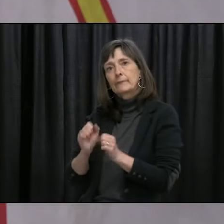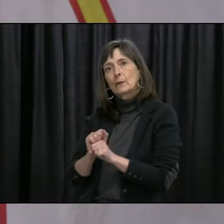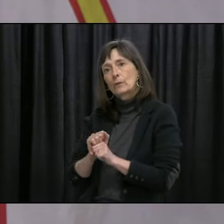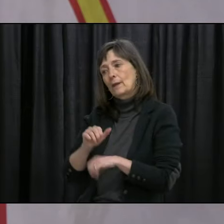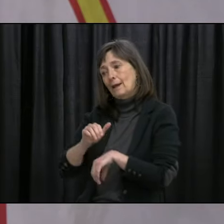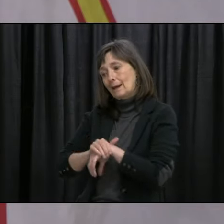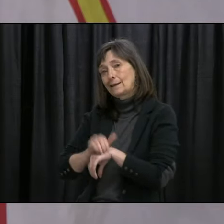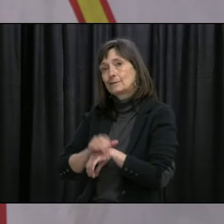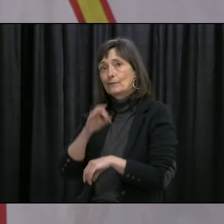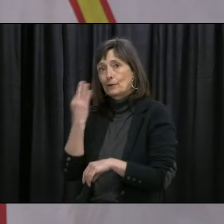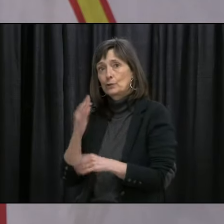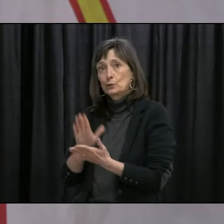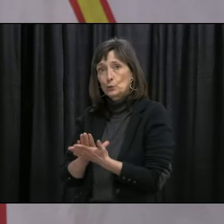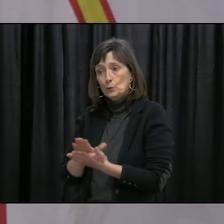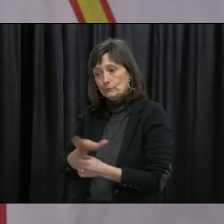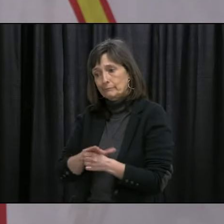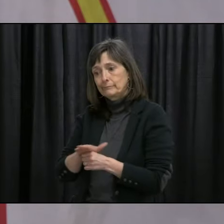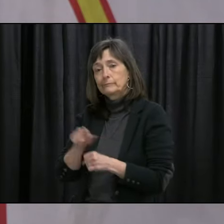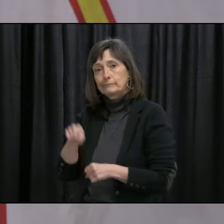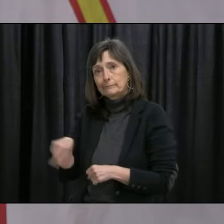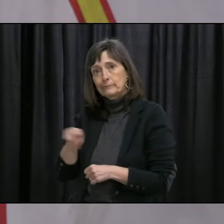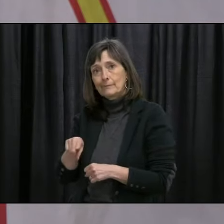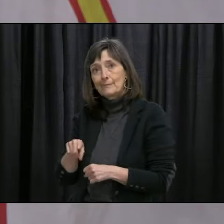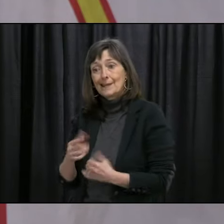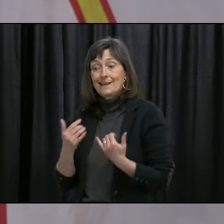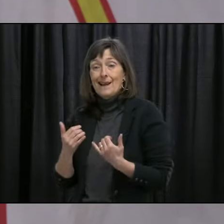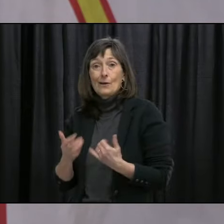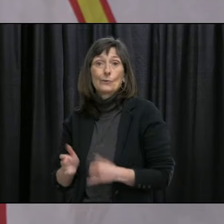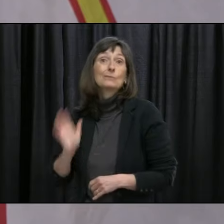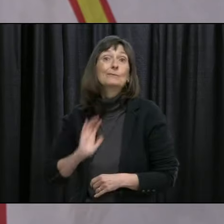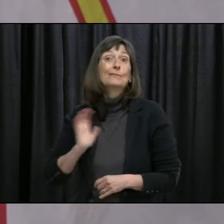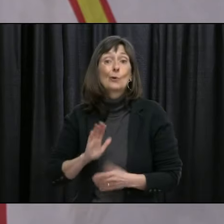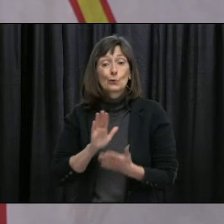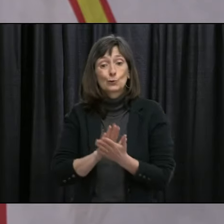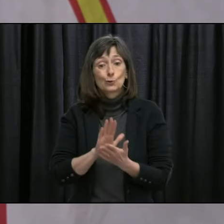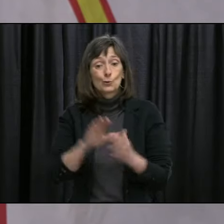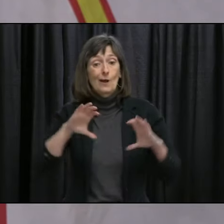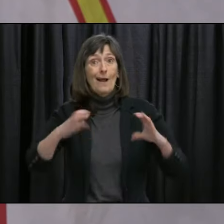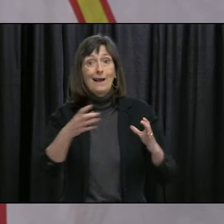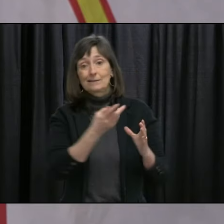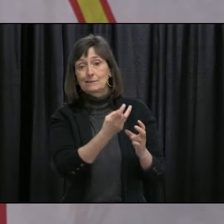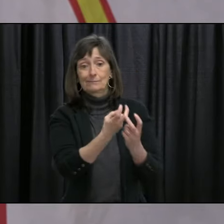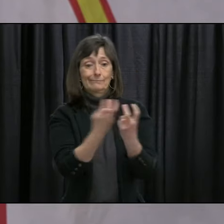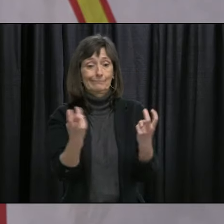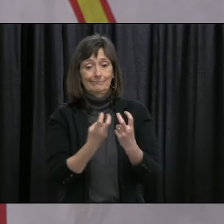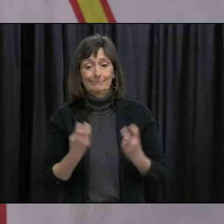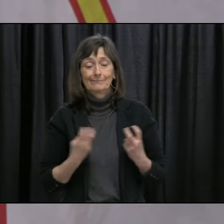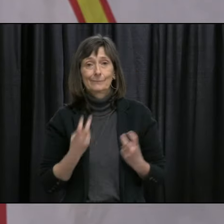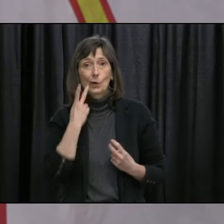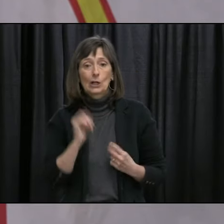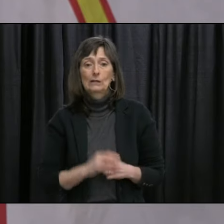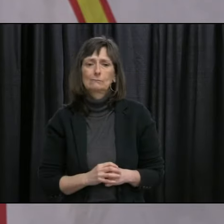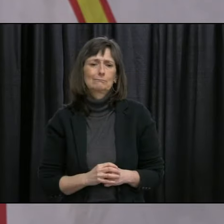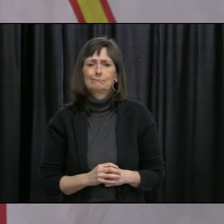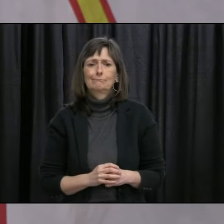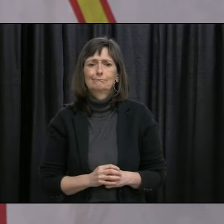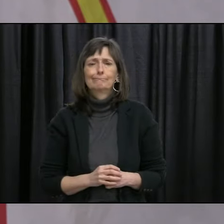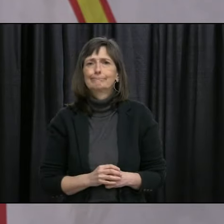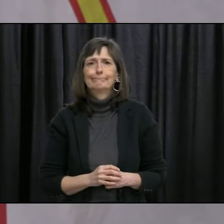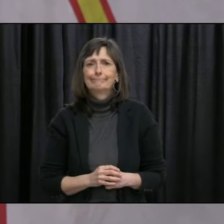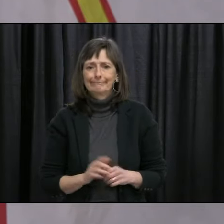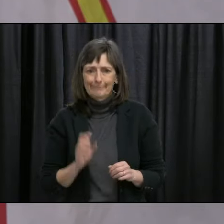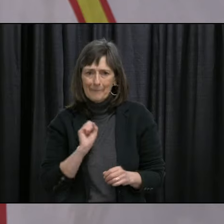now we realize that the classroom setting as it used to exist pre-COVID days would be very difficult to